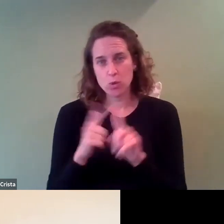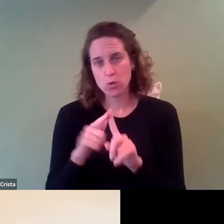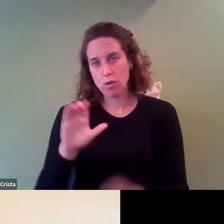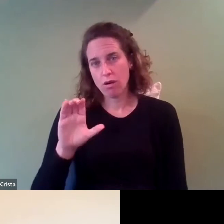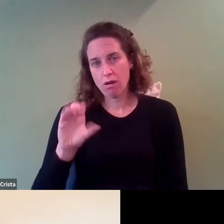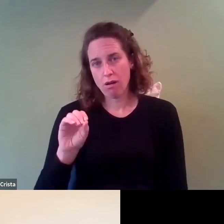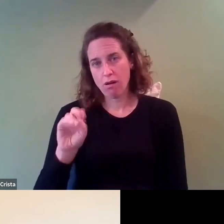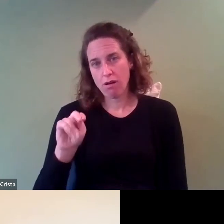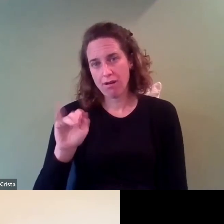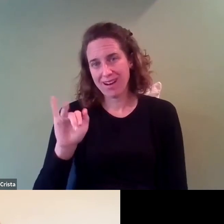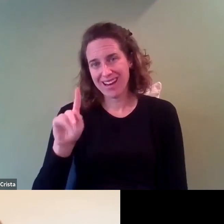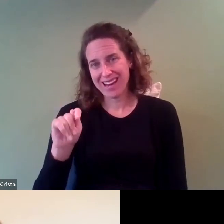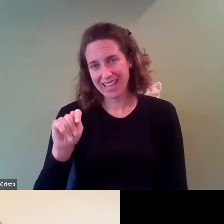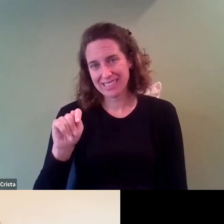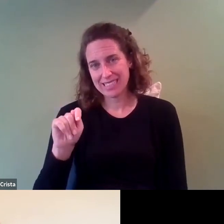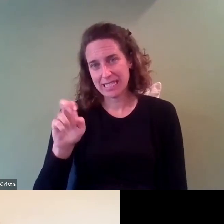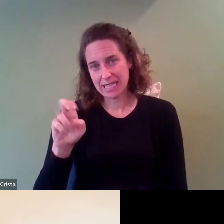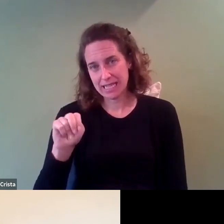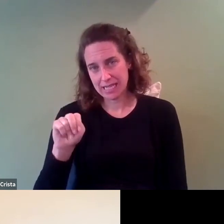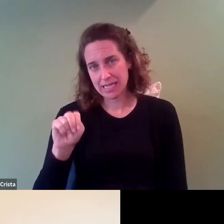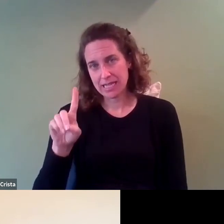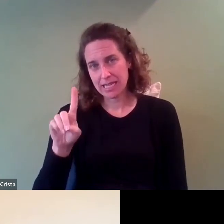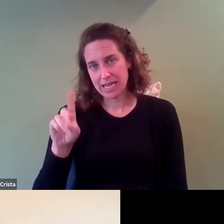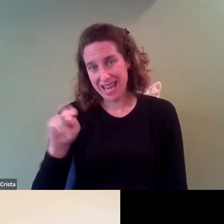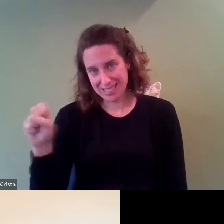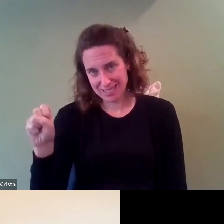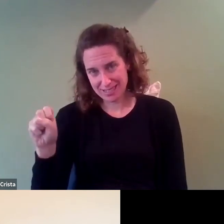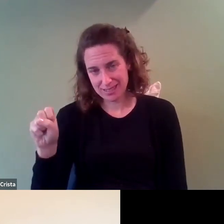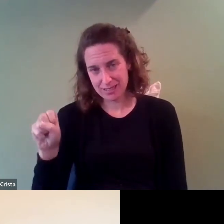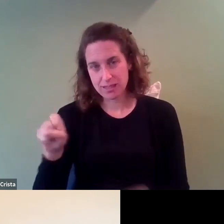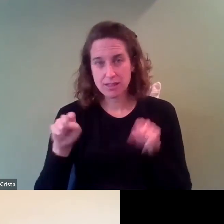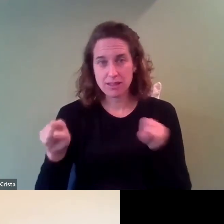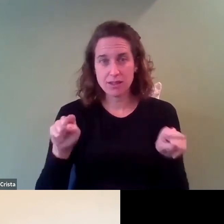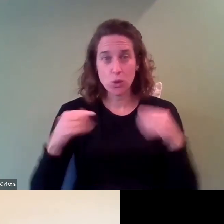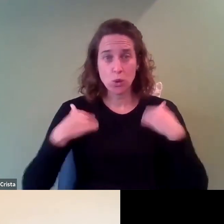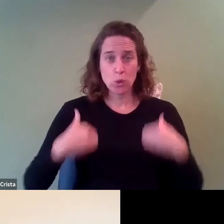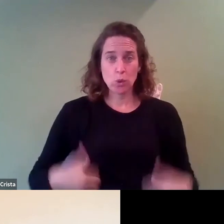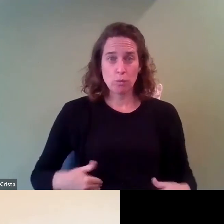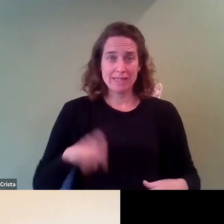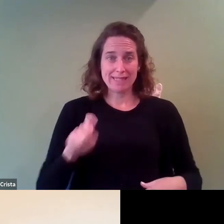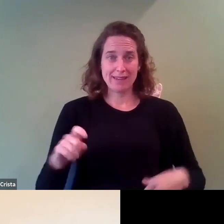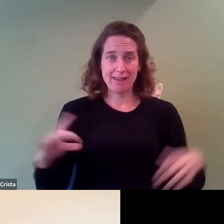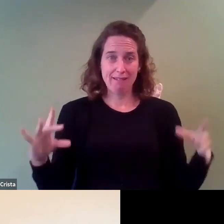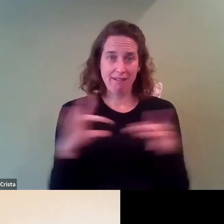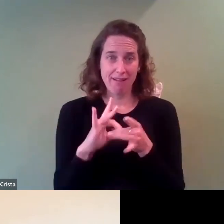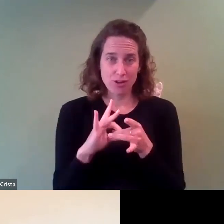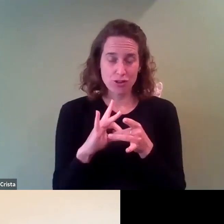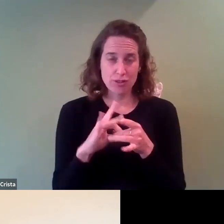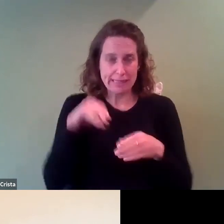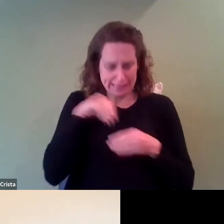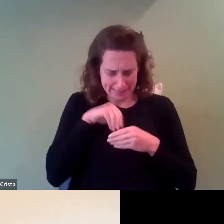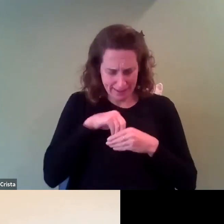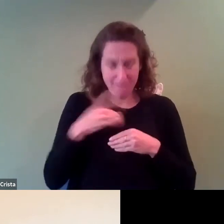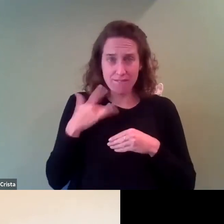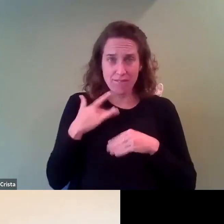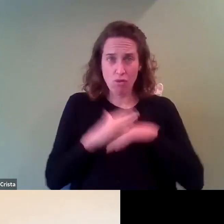ways that we as humans need to be connected with each other. And so it's about being comfortable within oneself, but